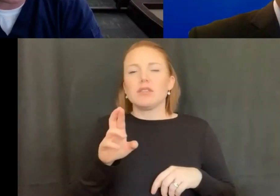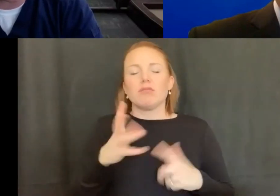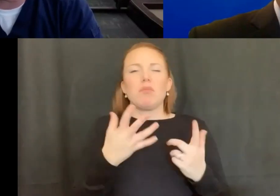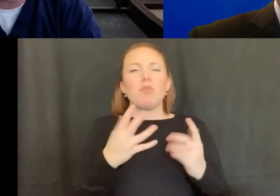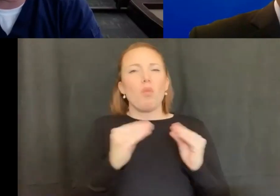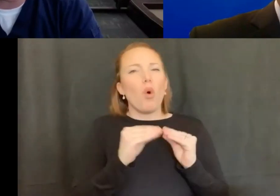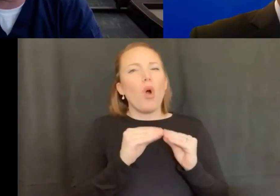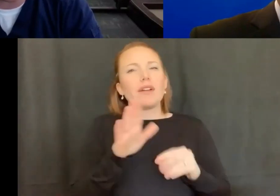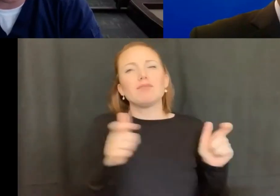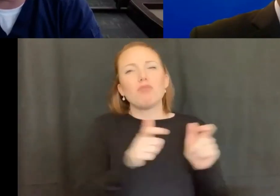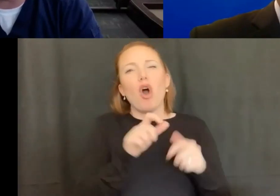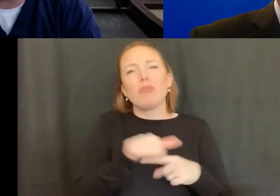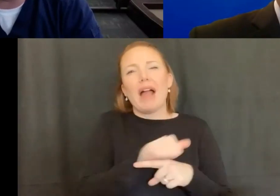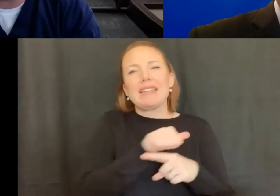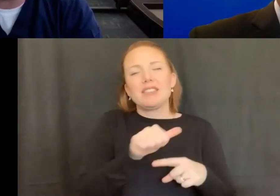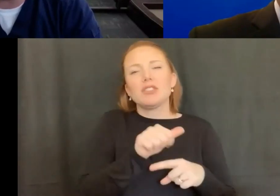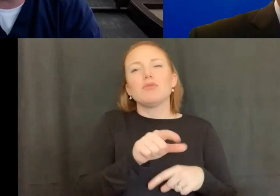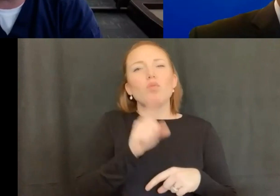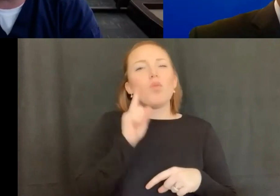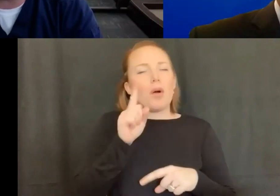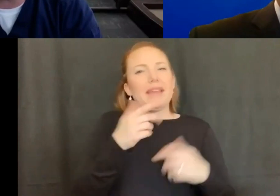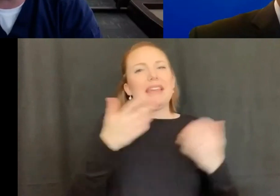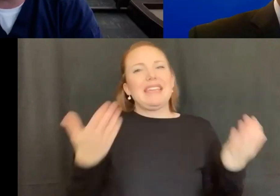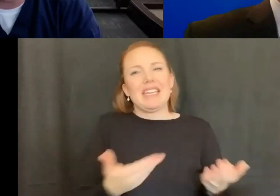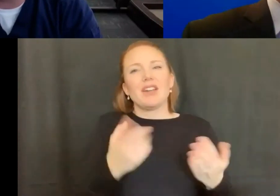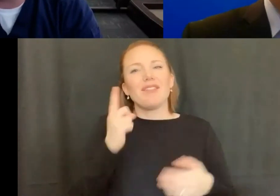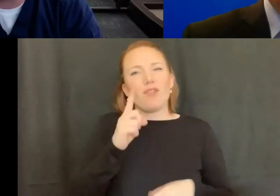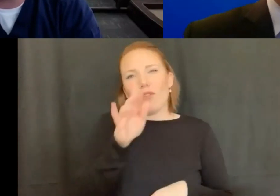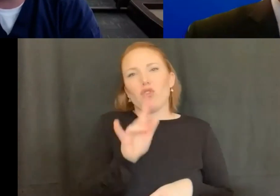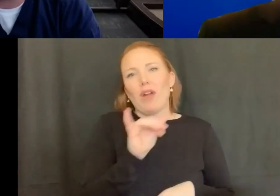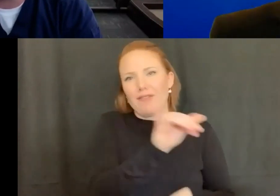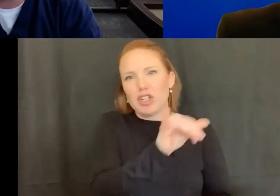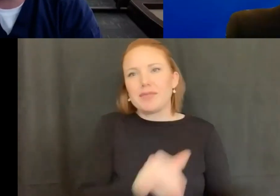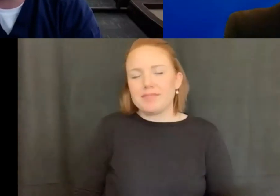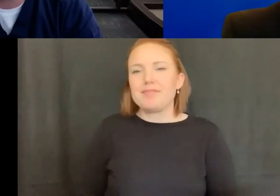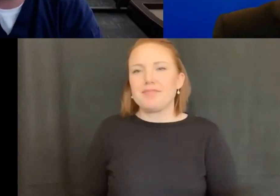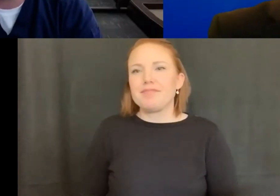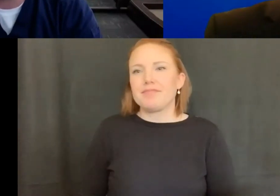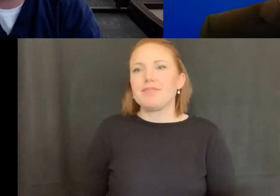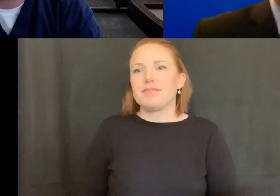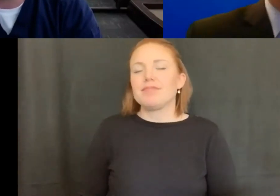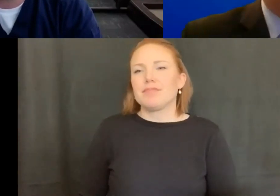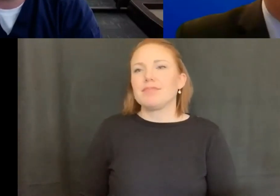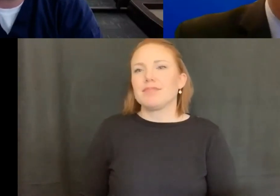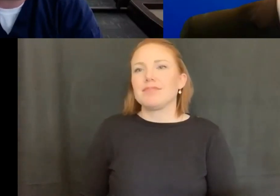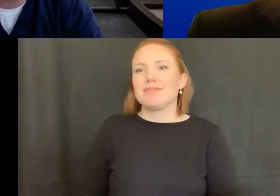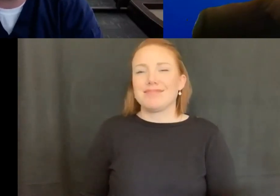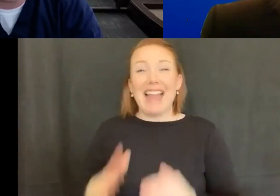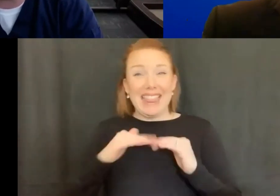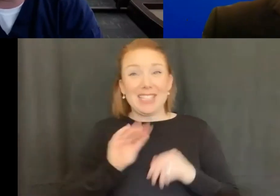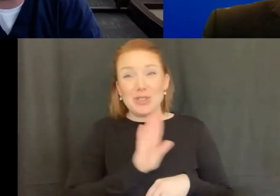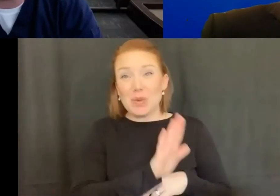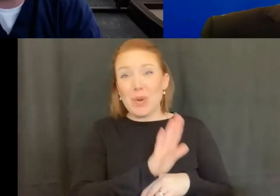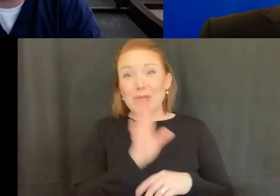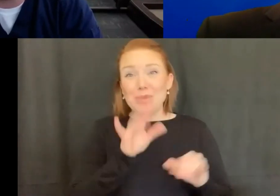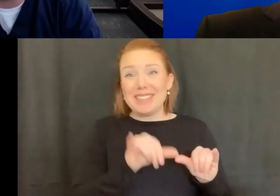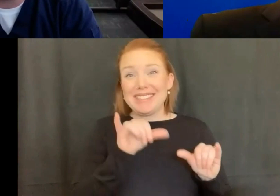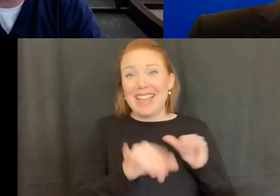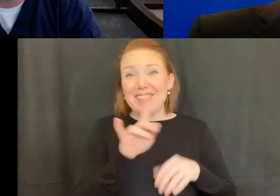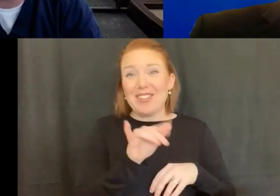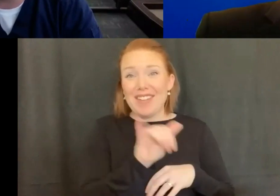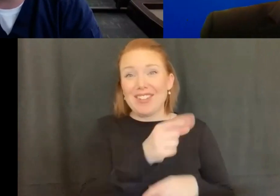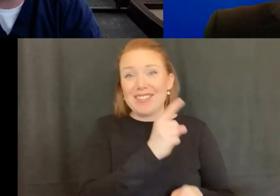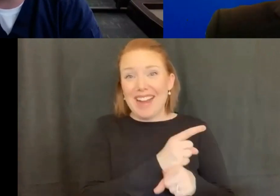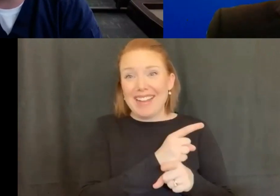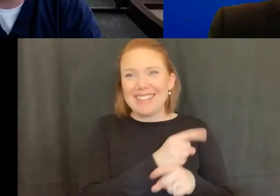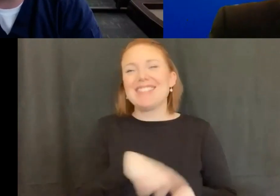group practices is going to be around for pretty much forever. Okay. At least yours, right? I mean, Yeah, that's for sure. you can't speak